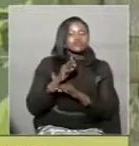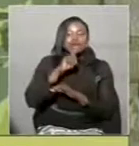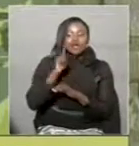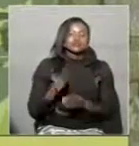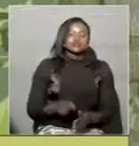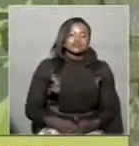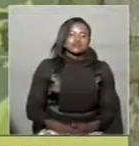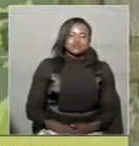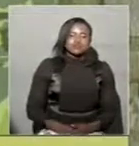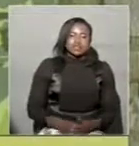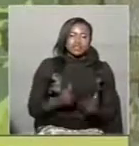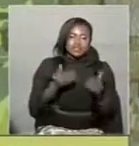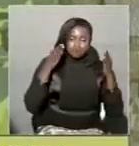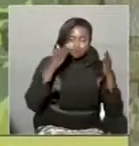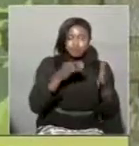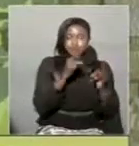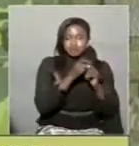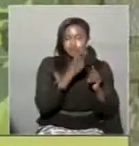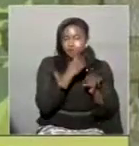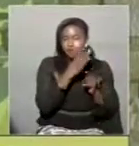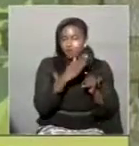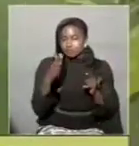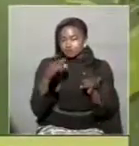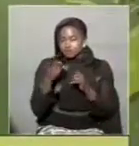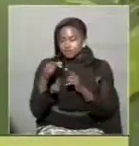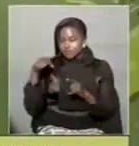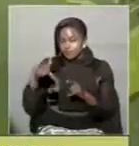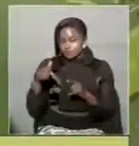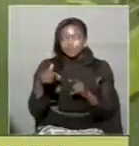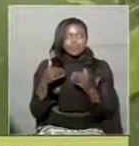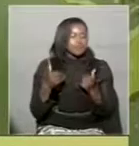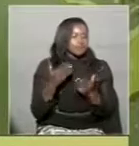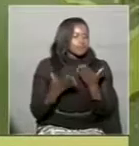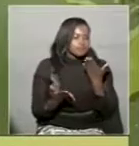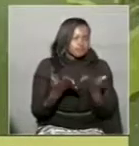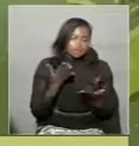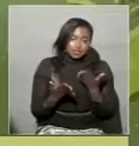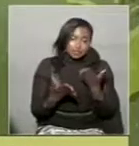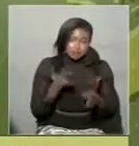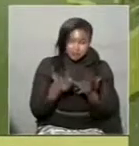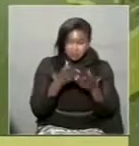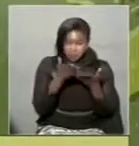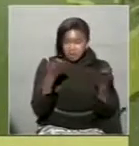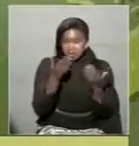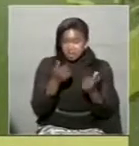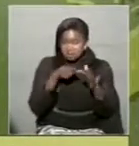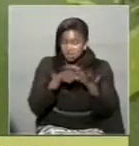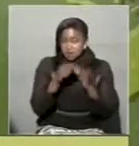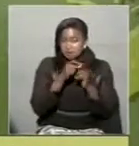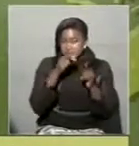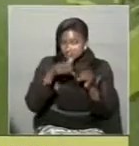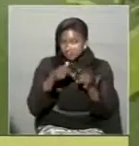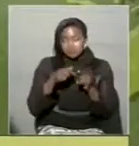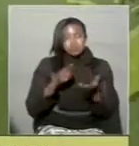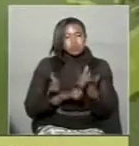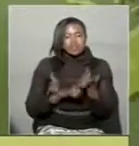from P1 to P7. So we may still have to wait for 7 years? No. We may still have people who are already now going to P7 who didn't get enough teaching